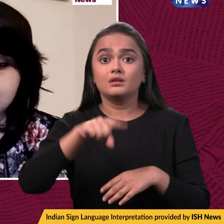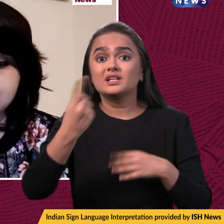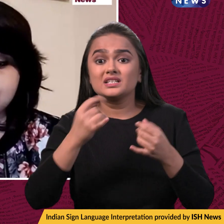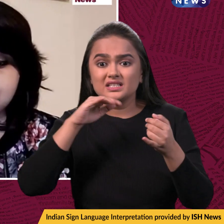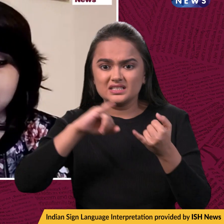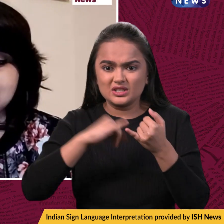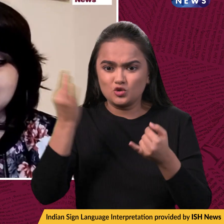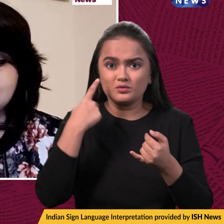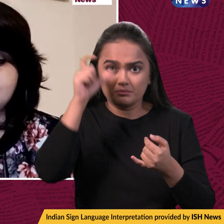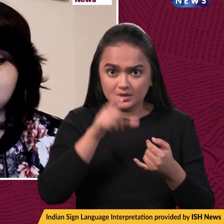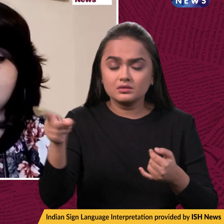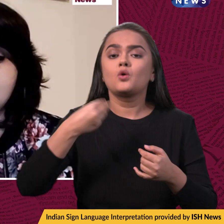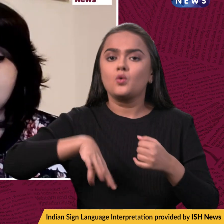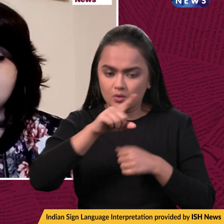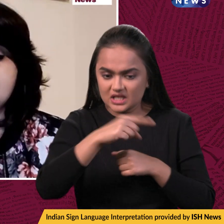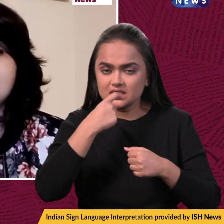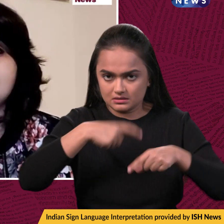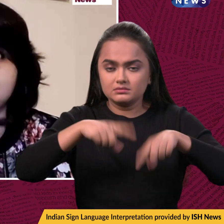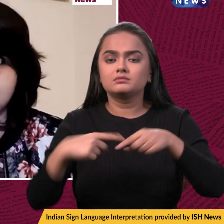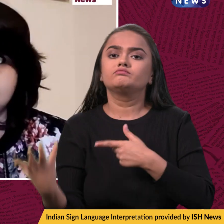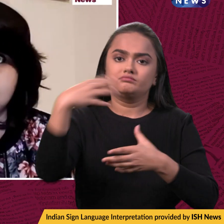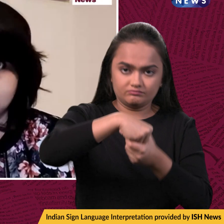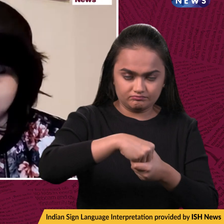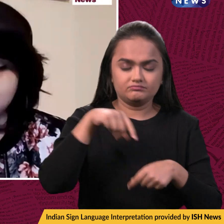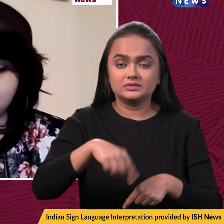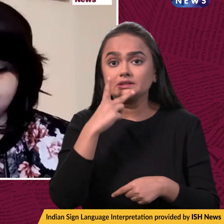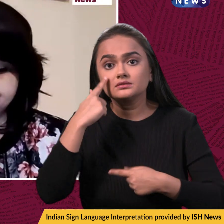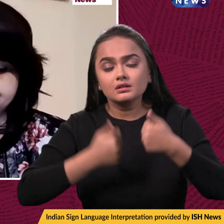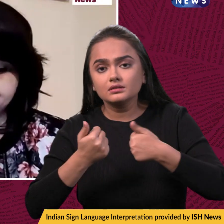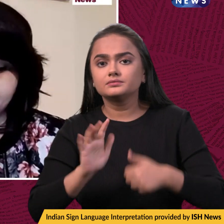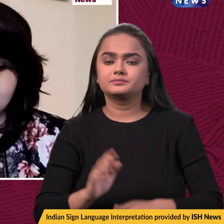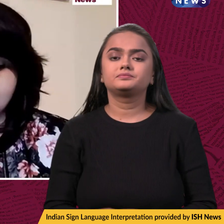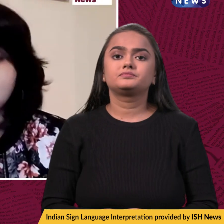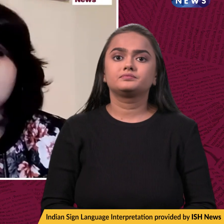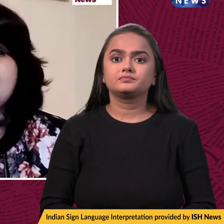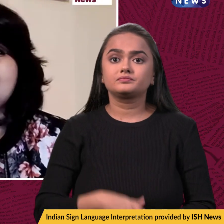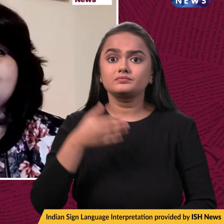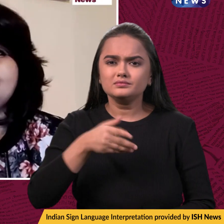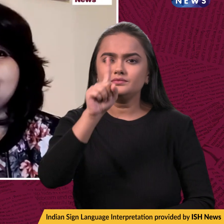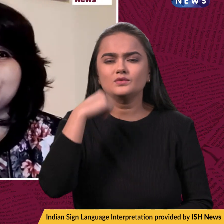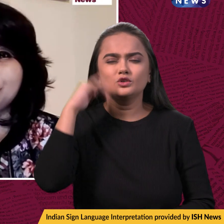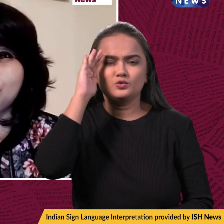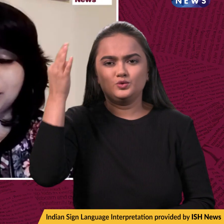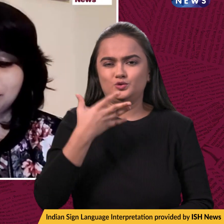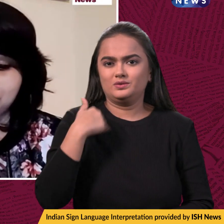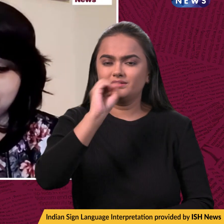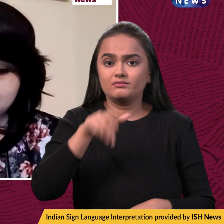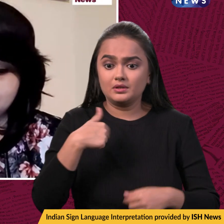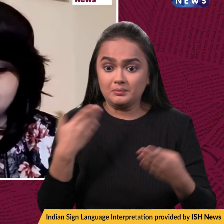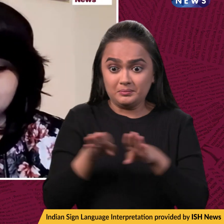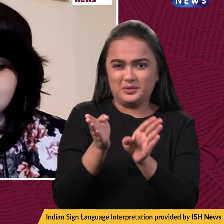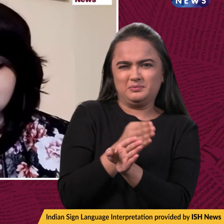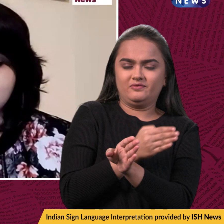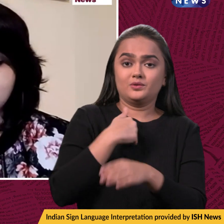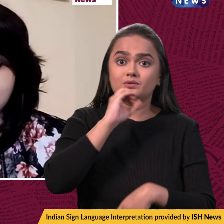Shreyas Iyer, who's yet to make his test debut, has been included in the squad. And one piece of good news before we wrap up